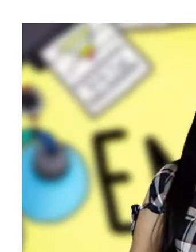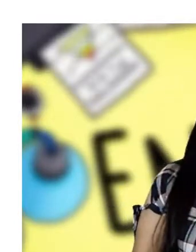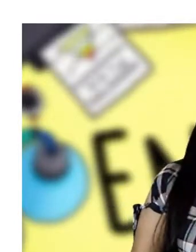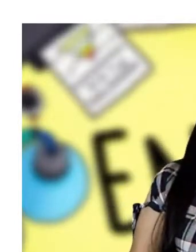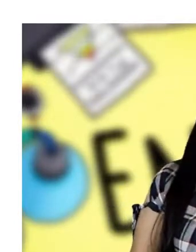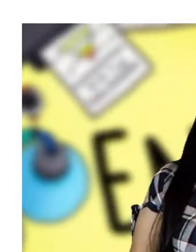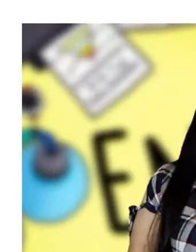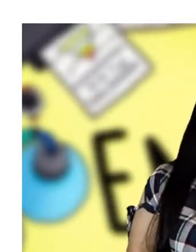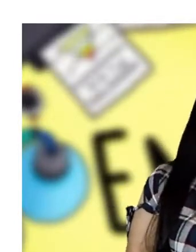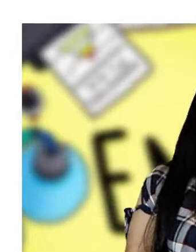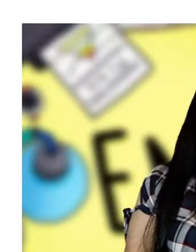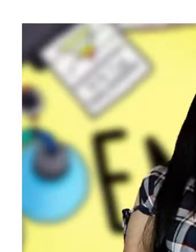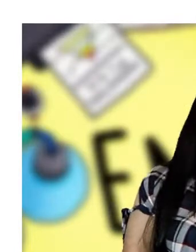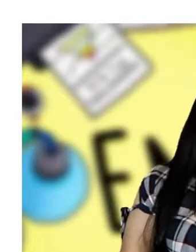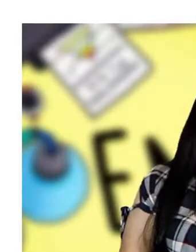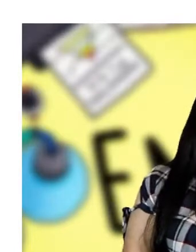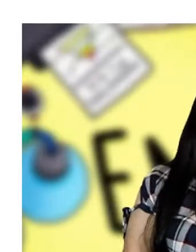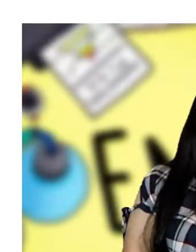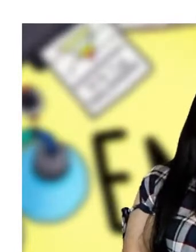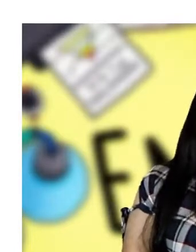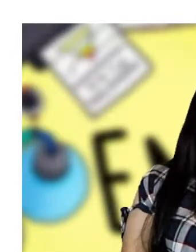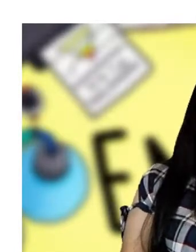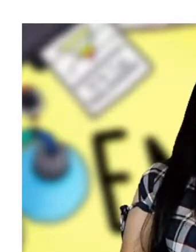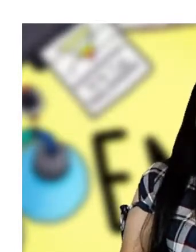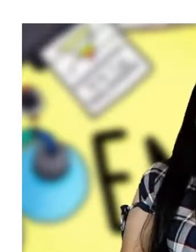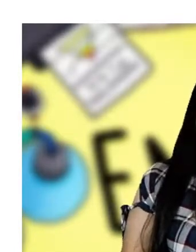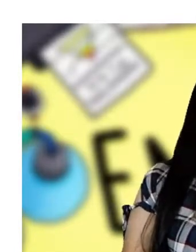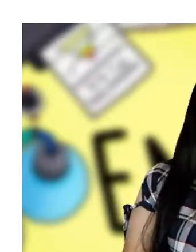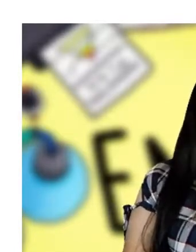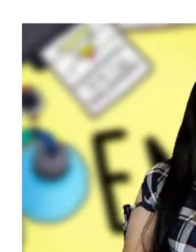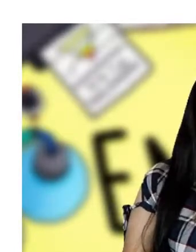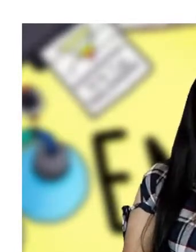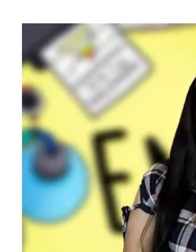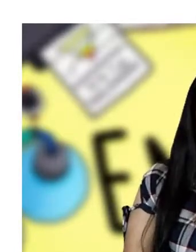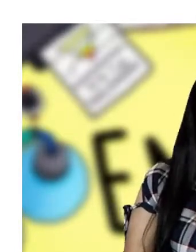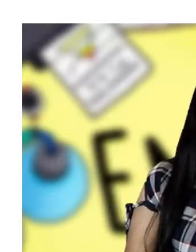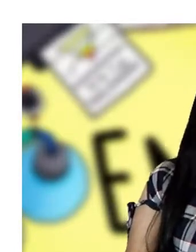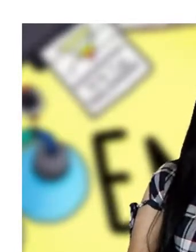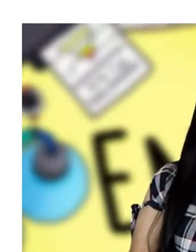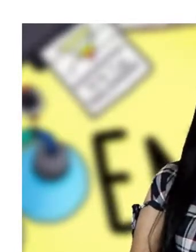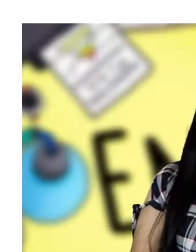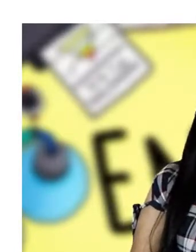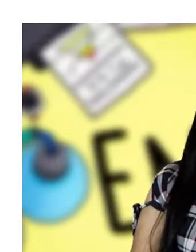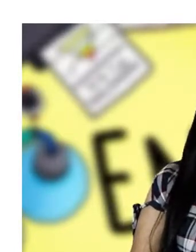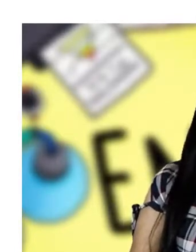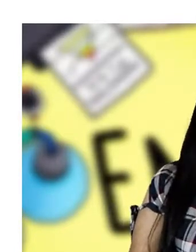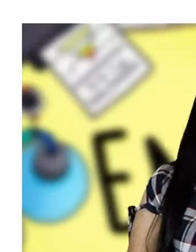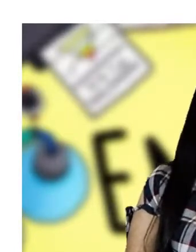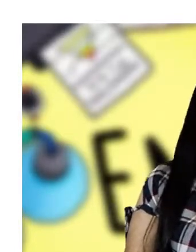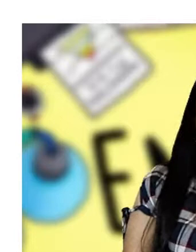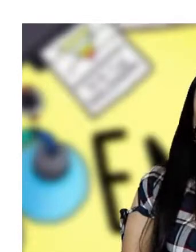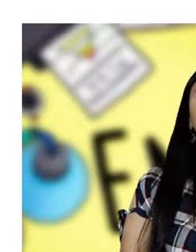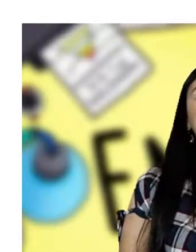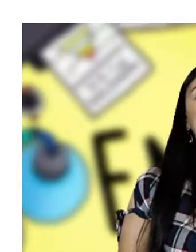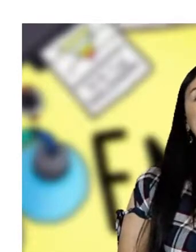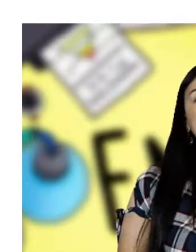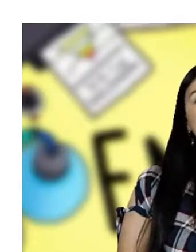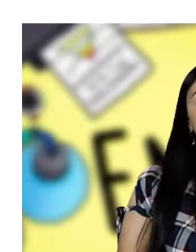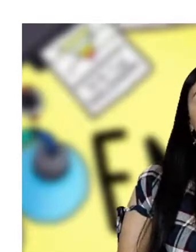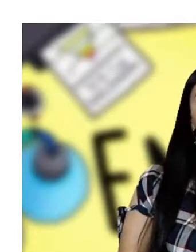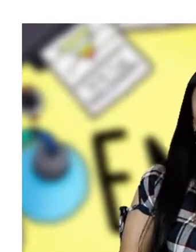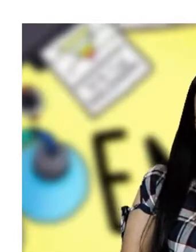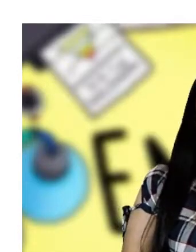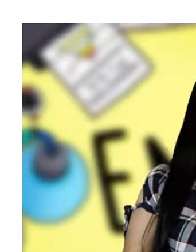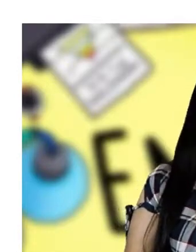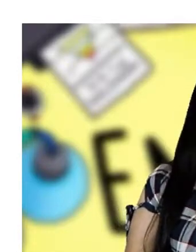toothache. That is the second thing that we learned today. And also, we say that if we want